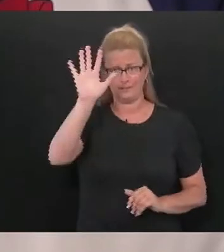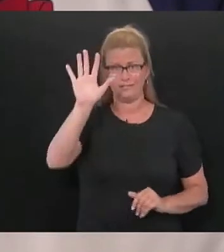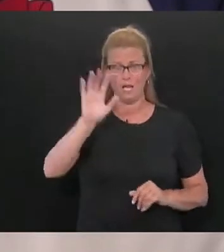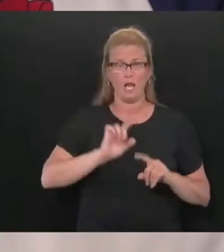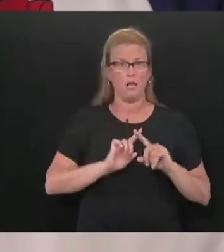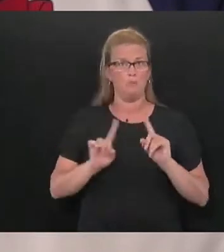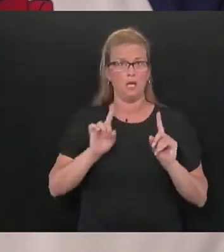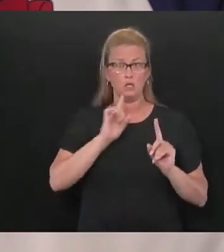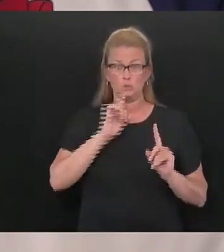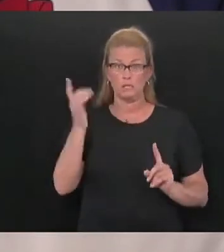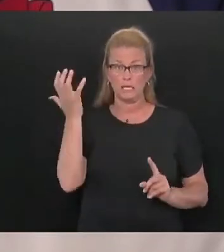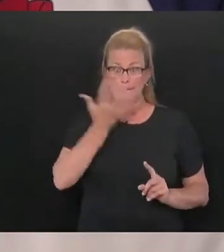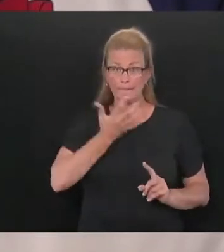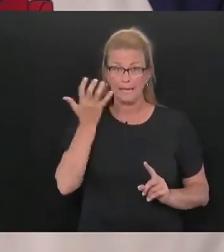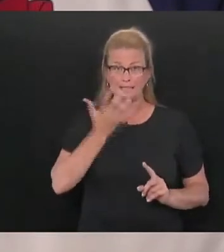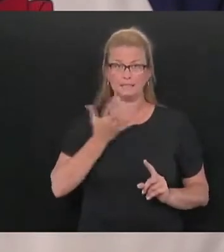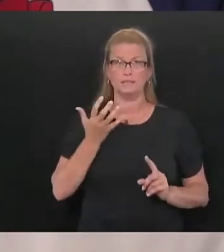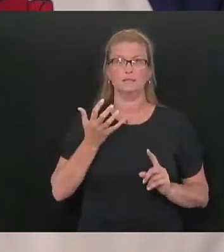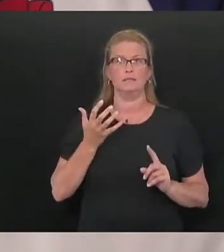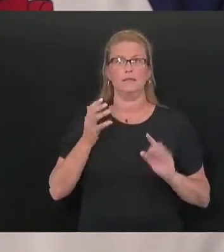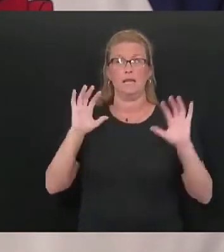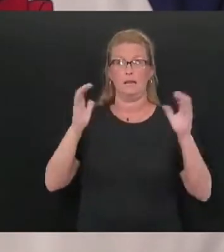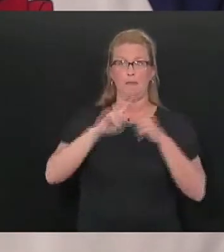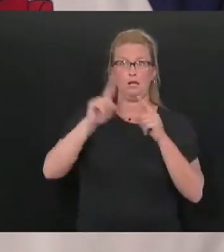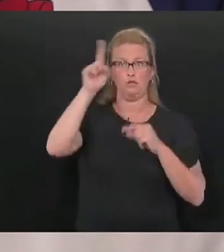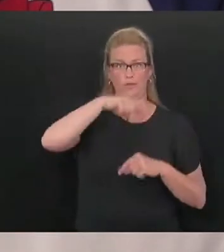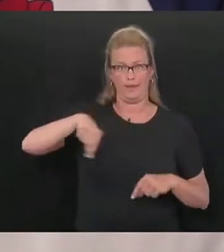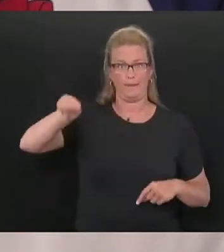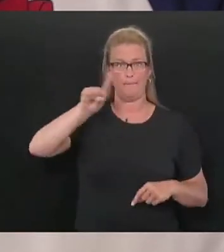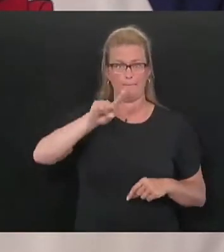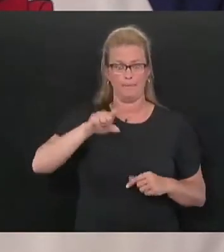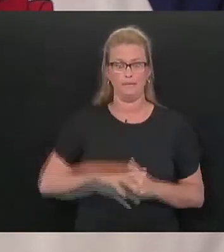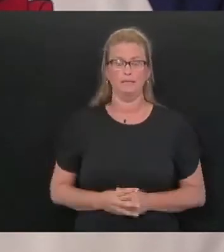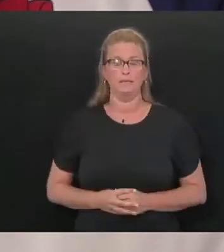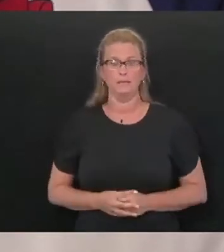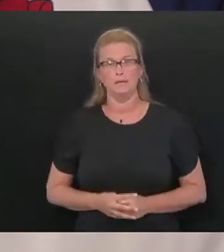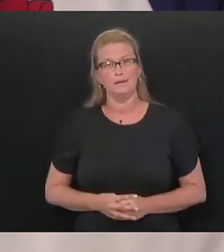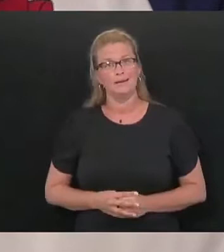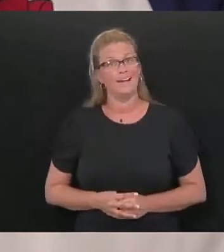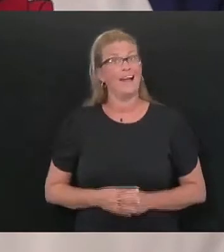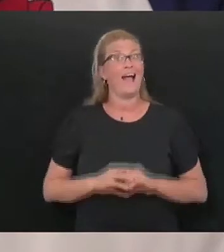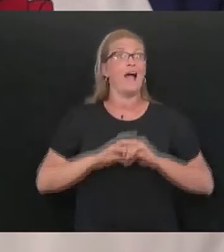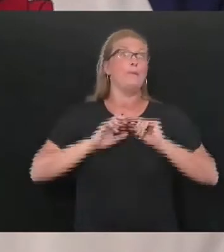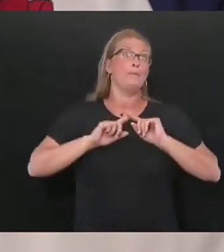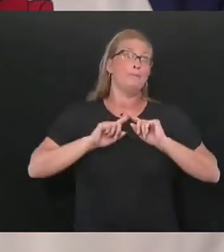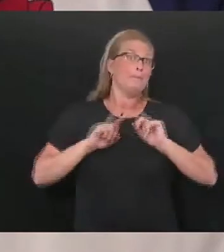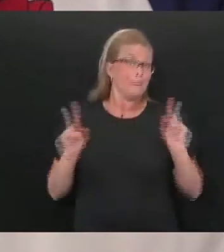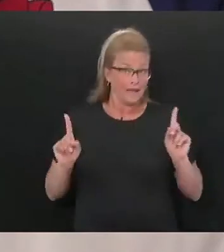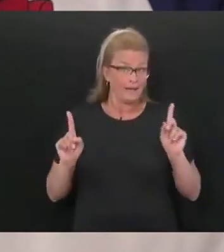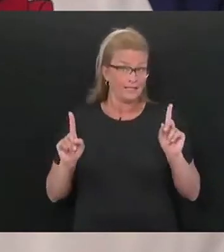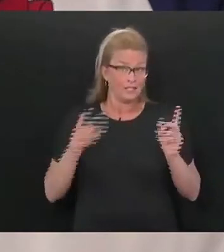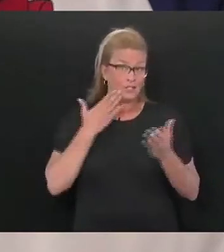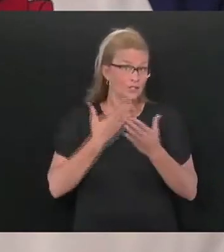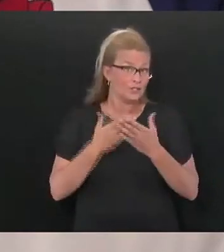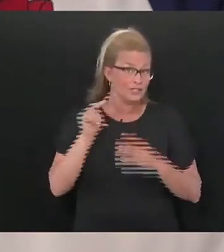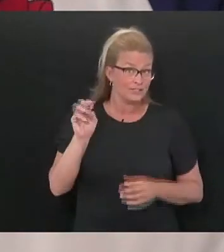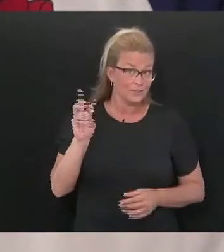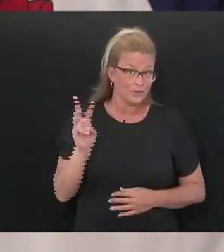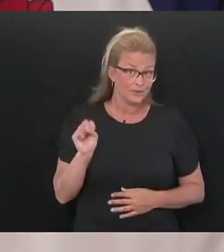what the situation is comparing West Virginia to others. But the good news